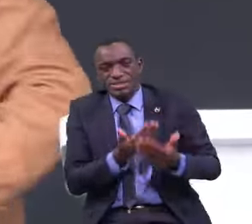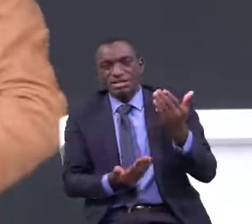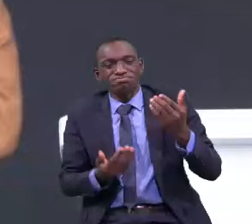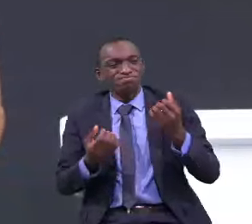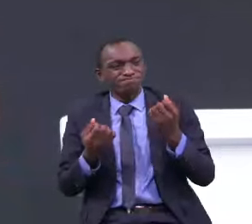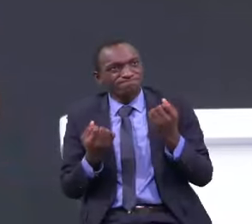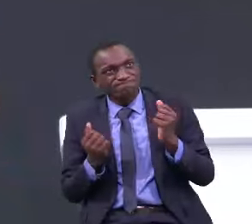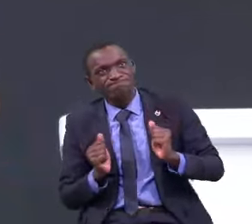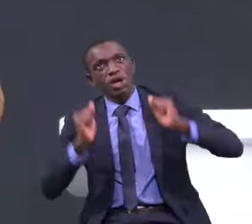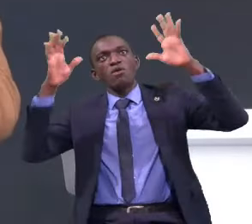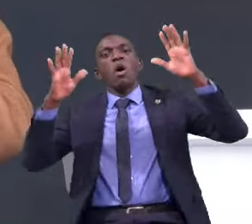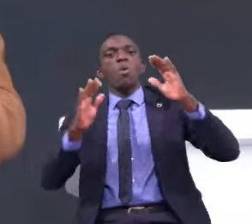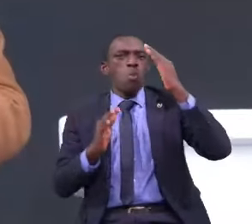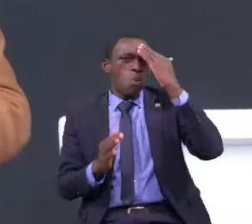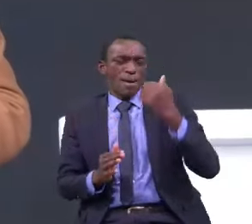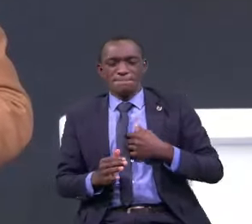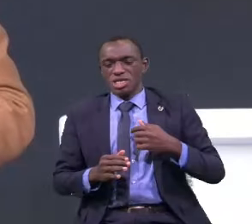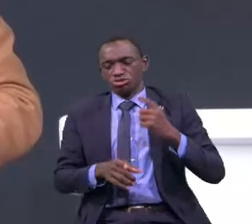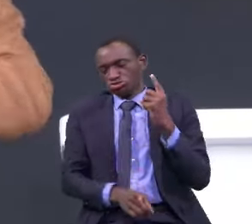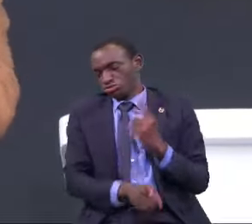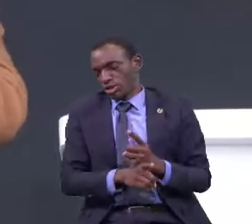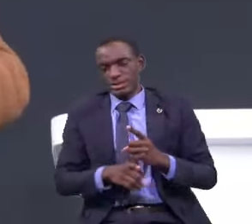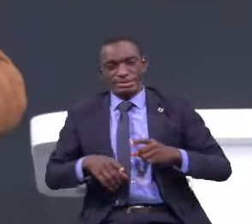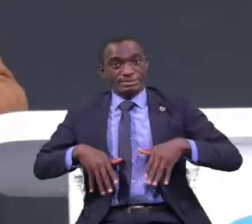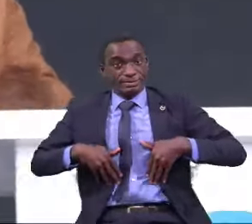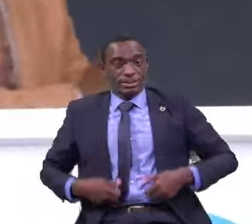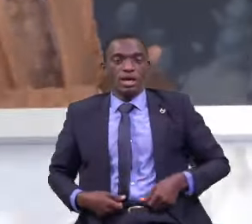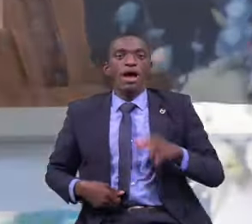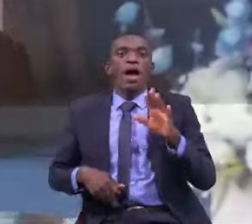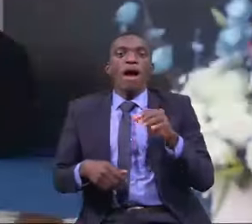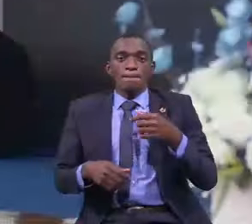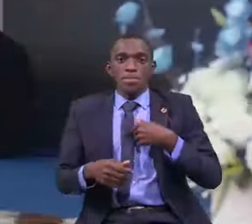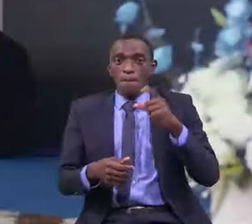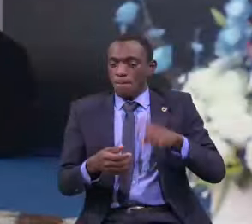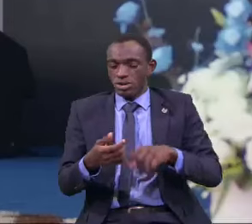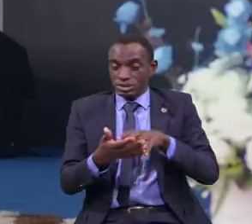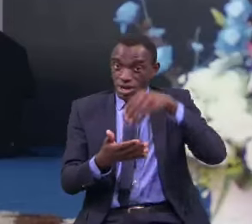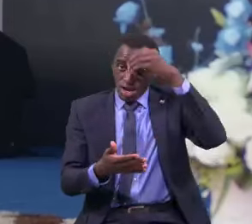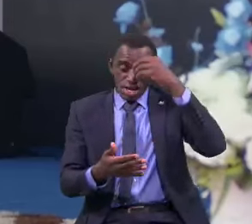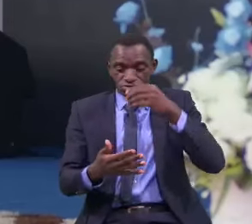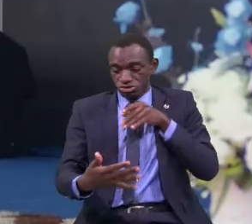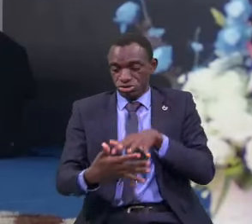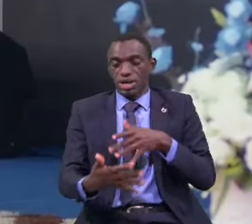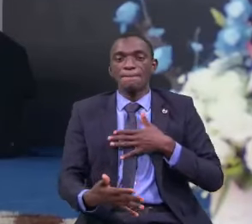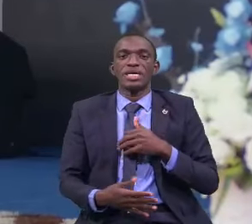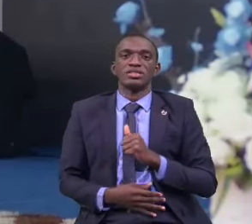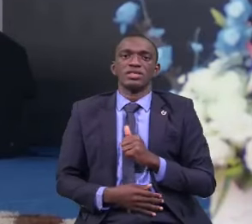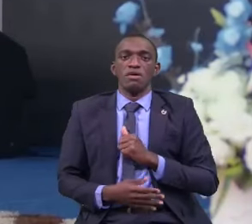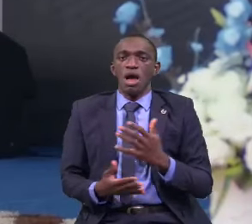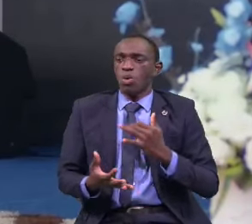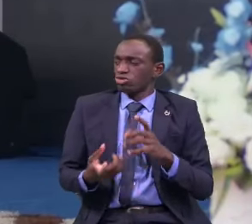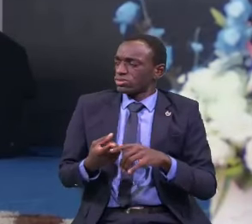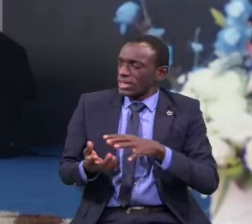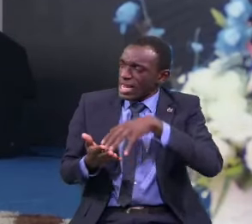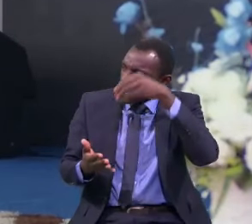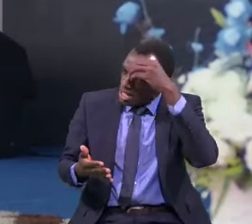in? I want to study myself. I want to study my environment.